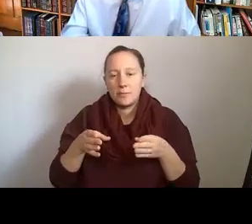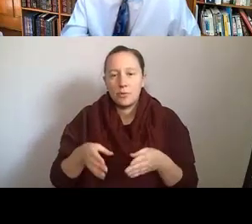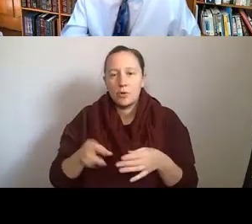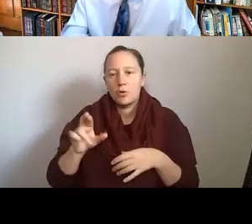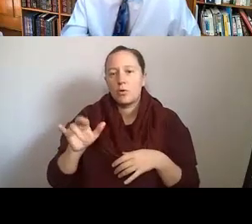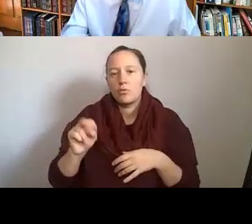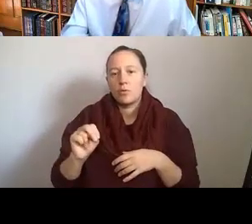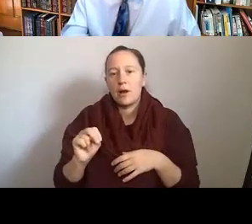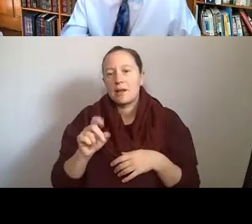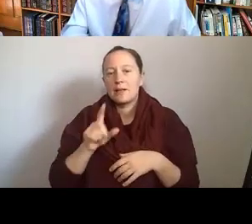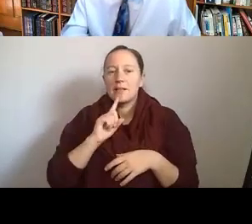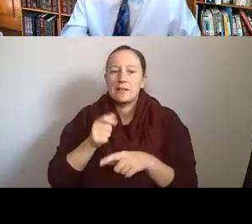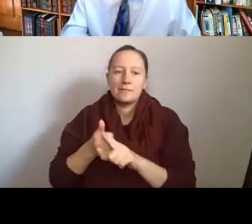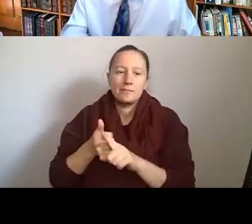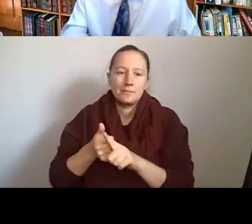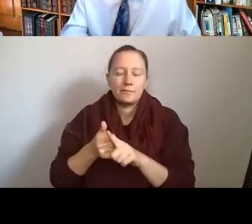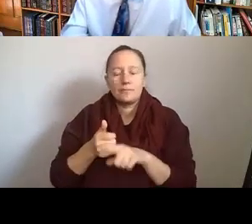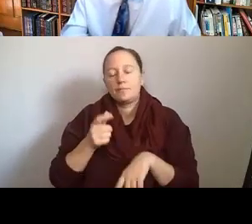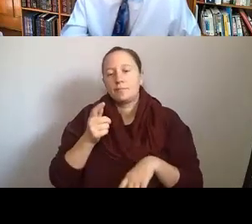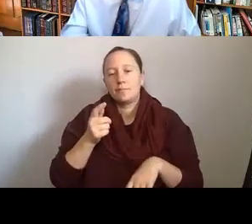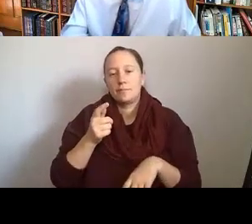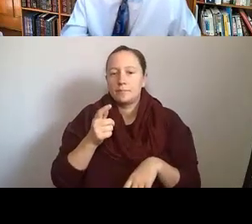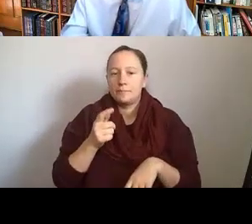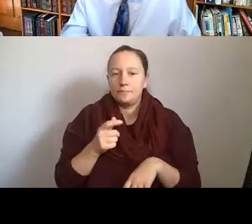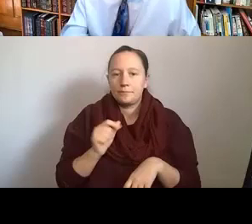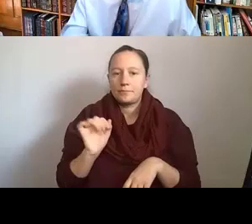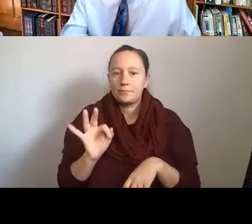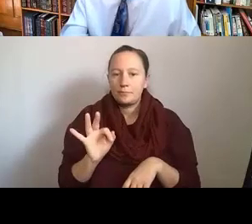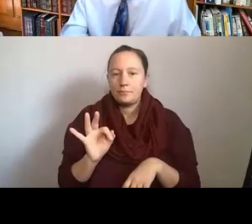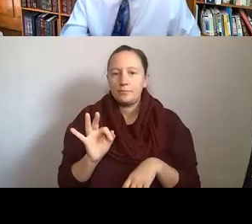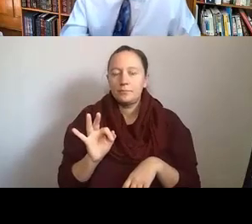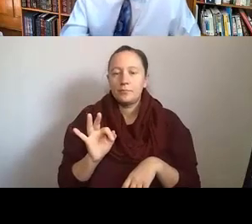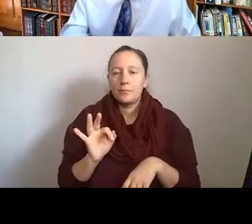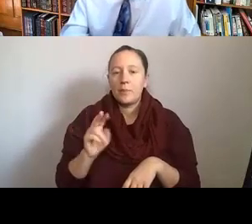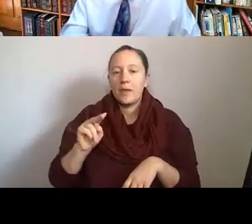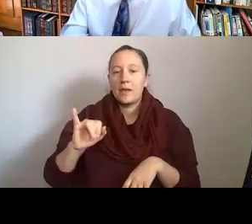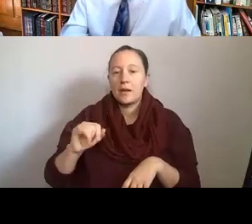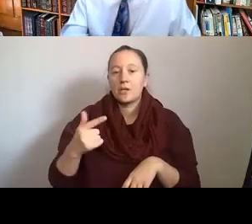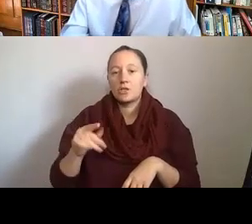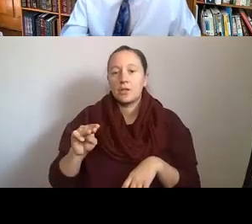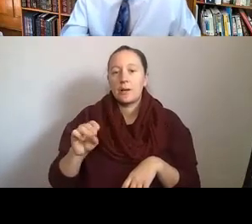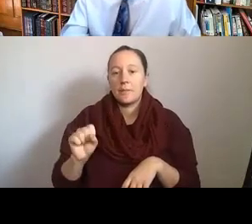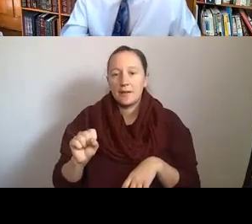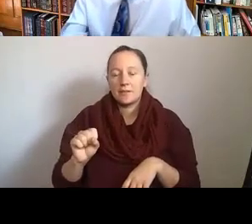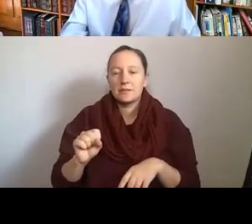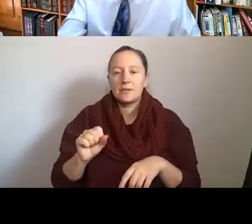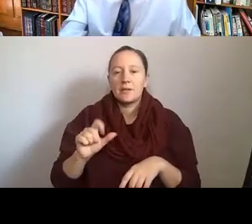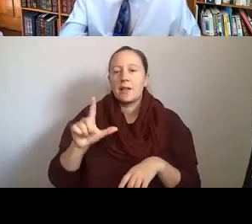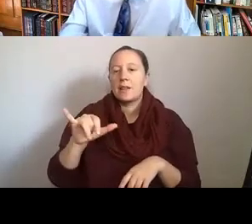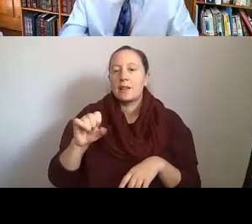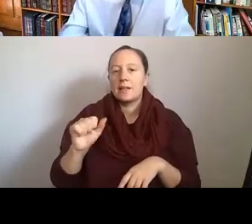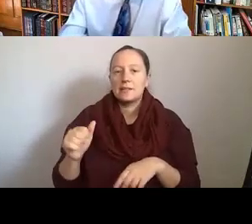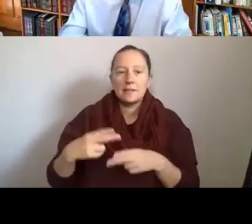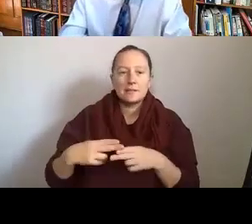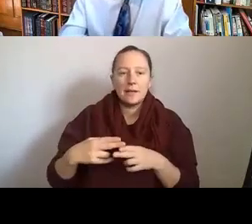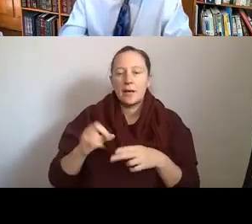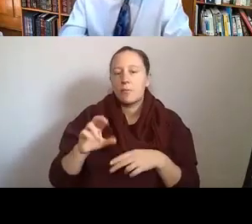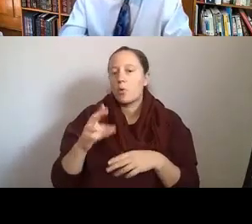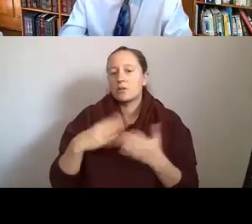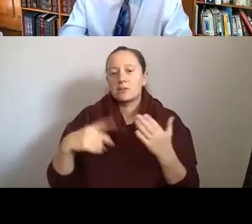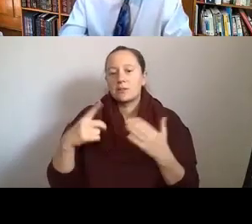Talisnick is in our grants management branch. If you go to the NIGMS entry, you'll see Lisa's name or somebody else's name